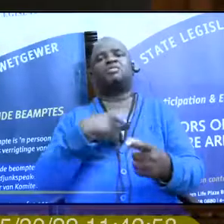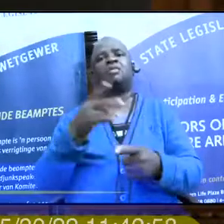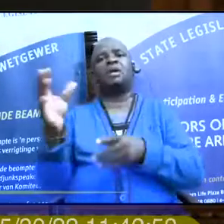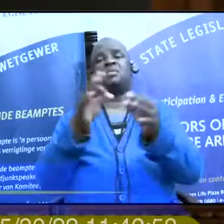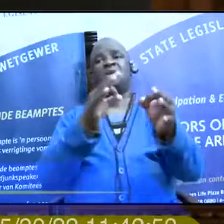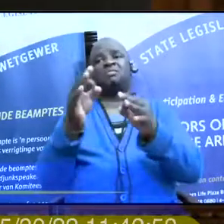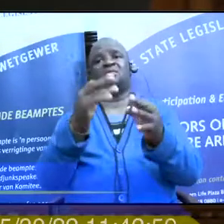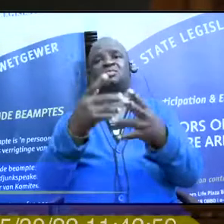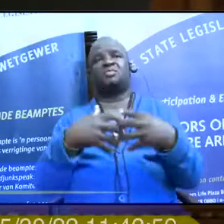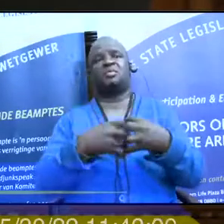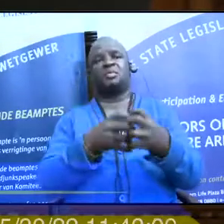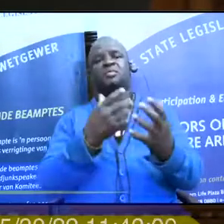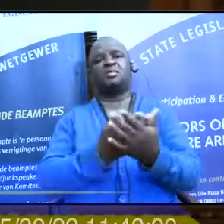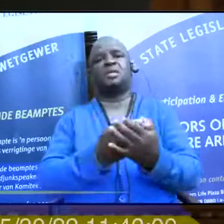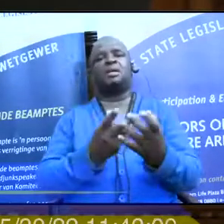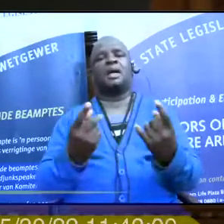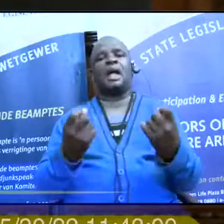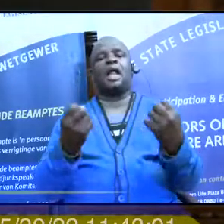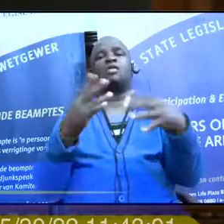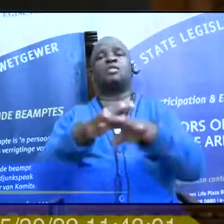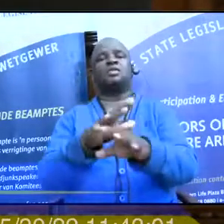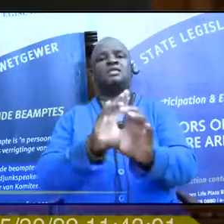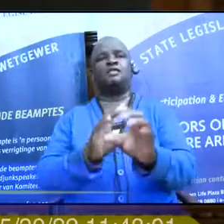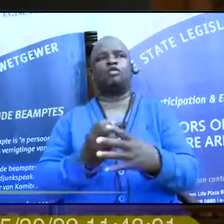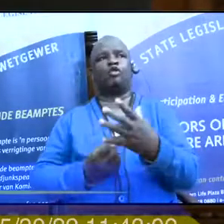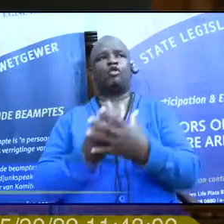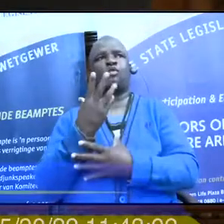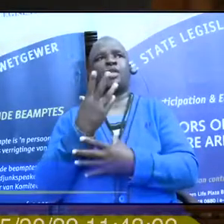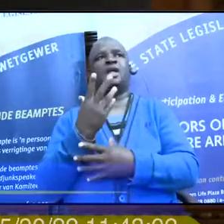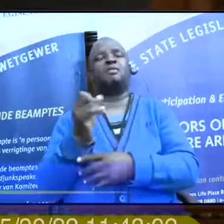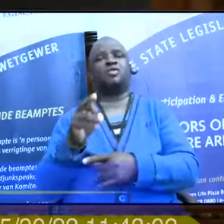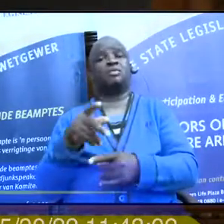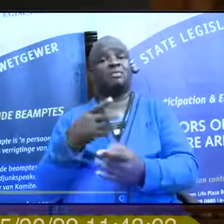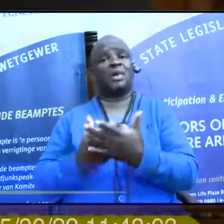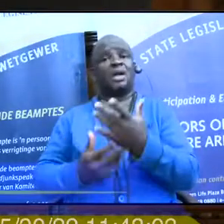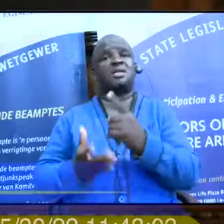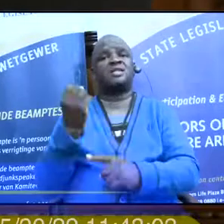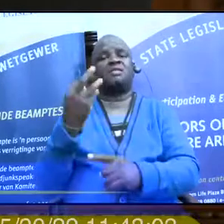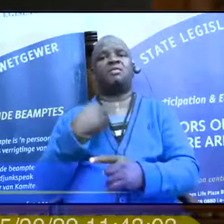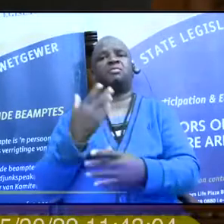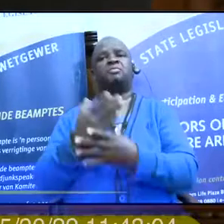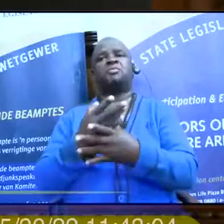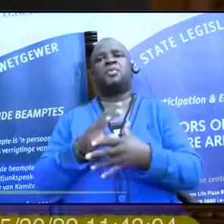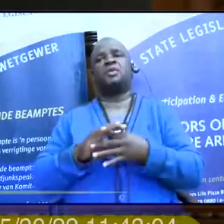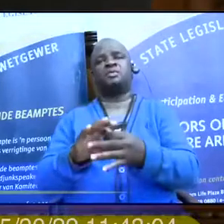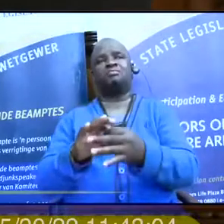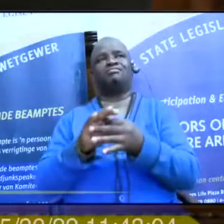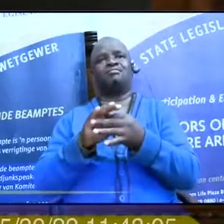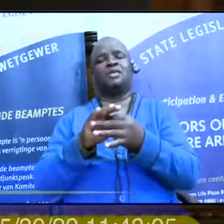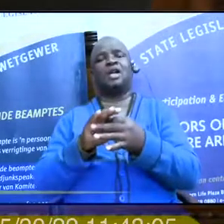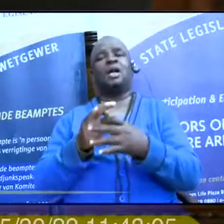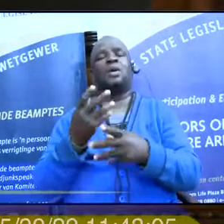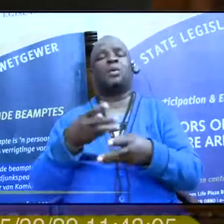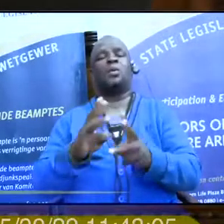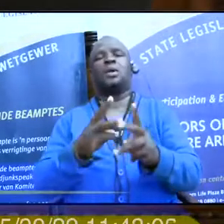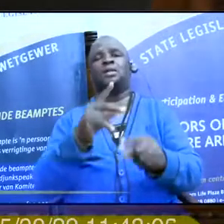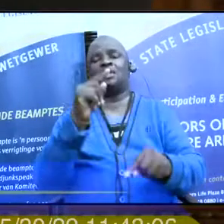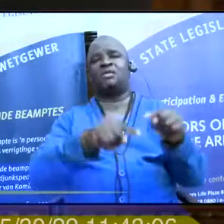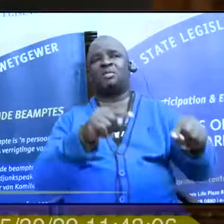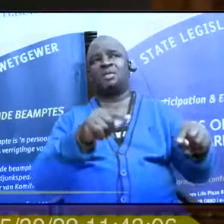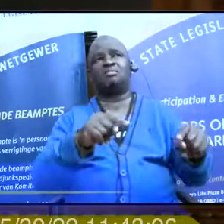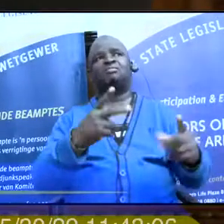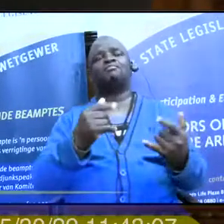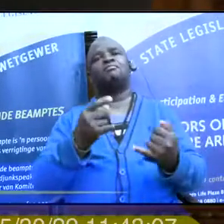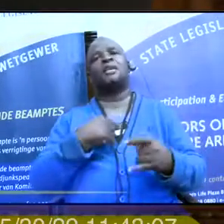drive inclusive growth but it can only be done if we hold hands together honorable speaker in all forms and formations of the